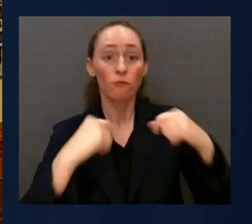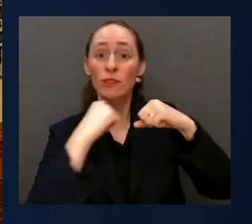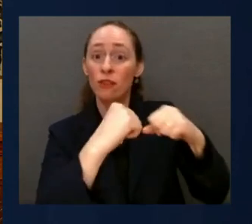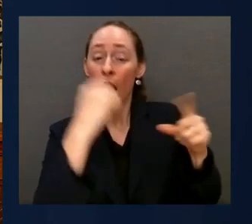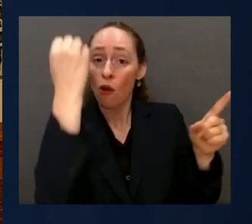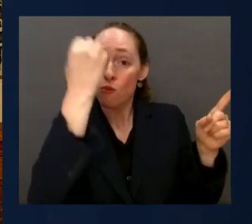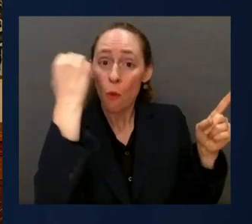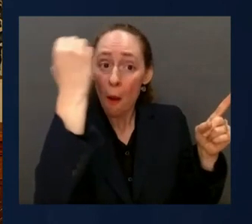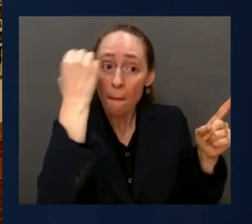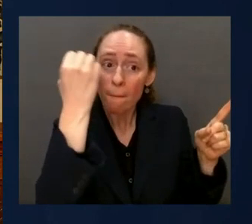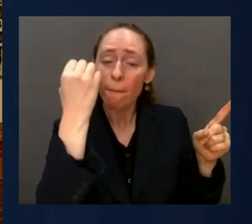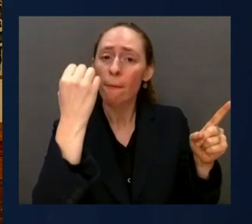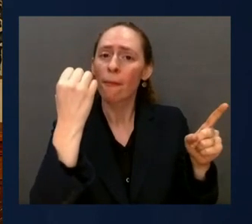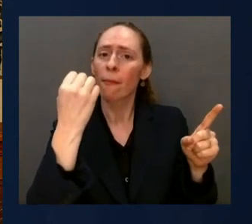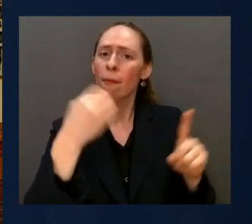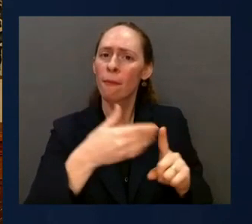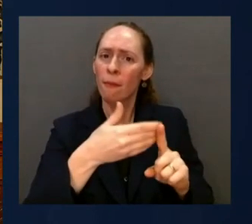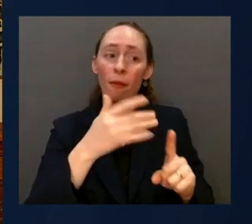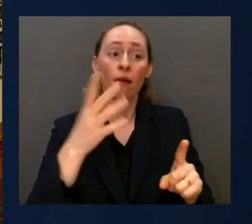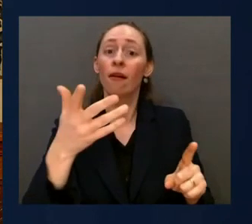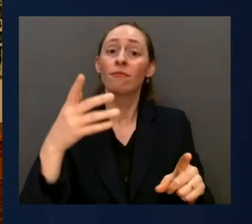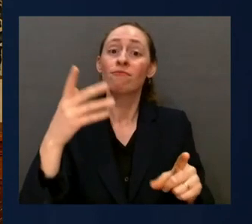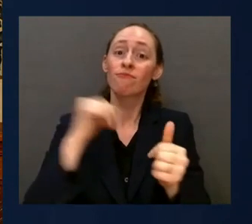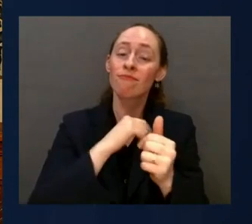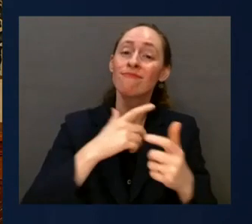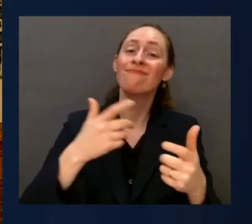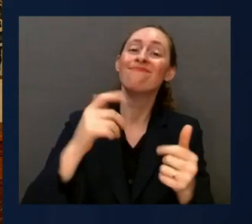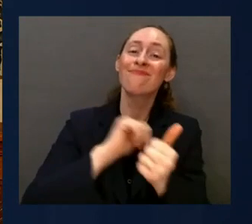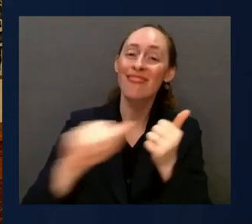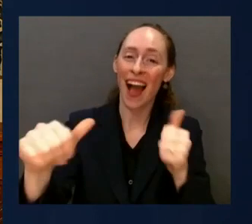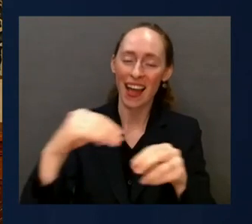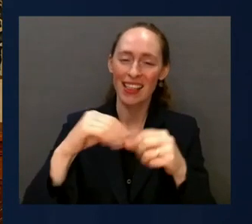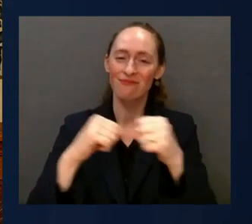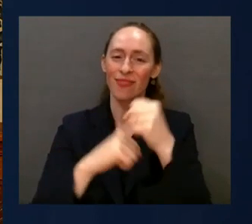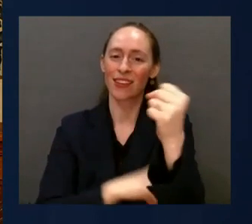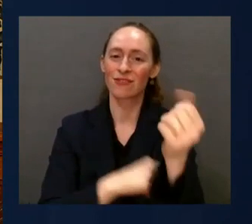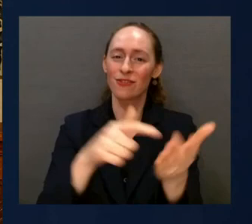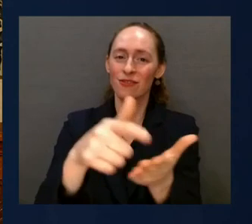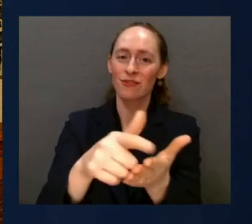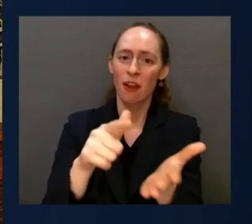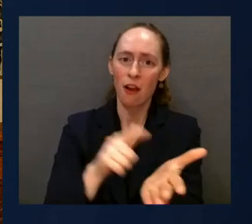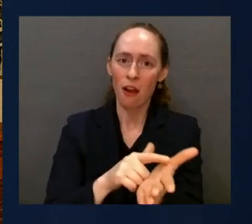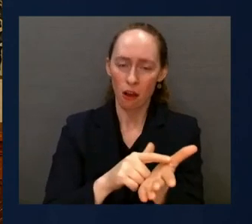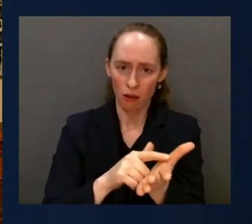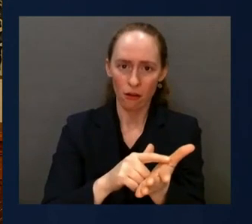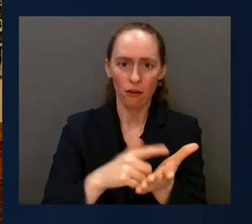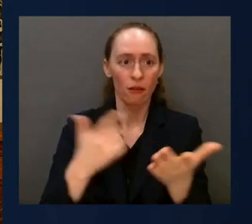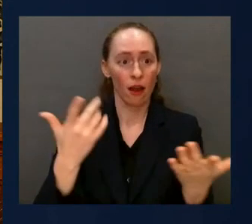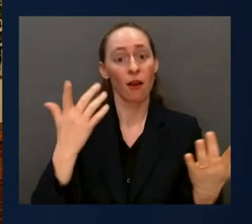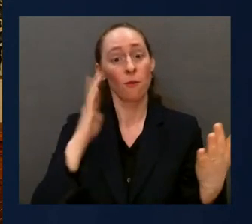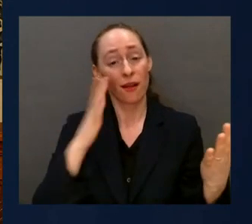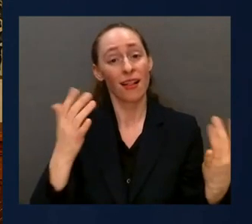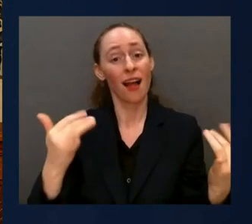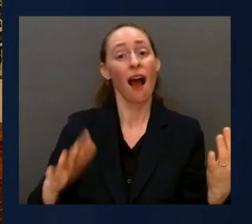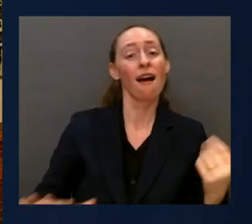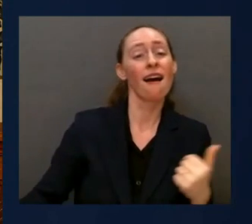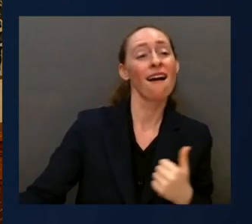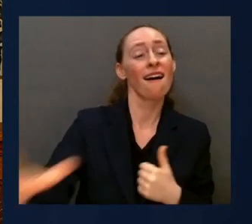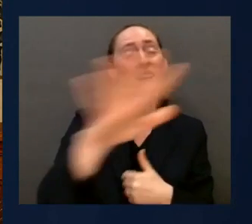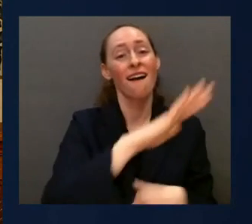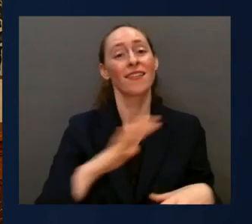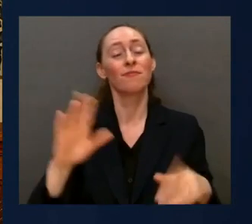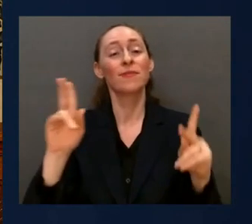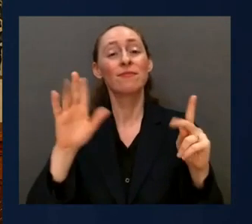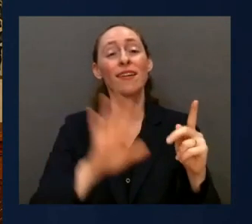once-in-a-generation infrastructure law, building bridges connecting our nation and our people. We came together to pass the most significant law ever, helping